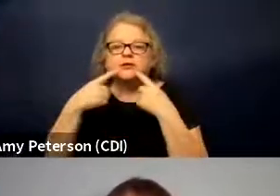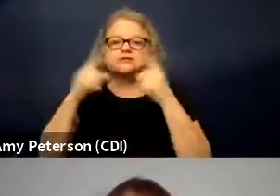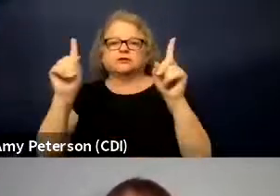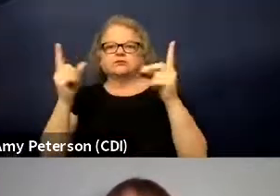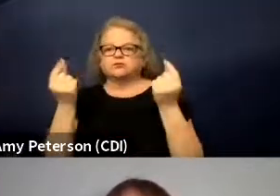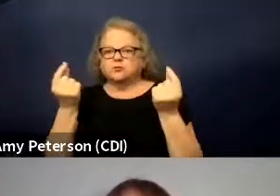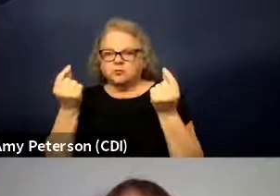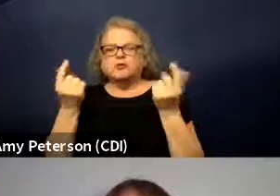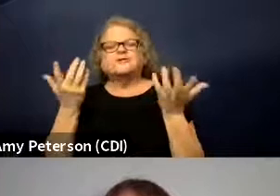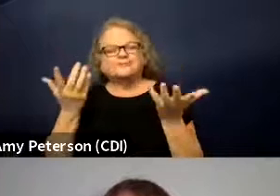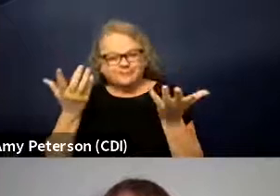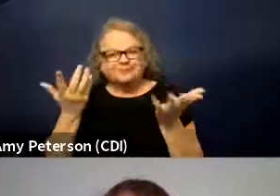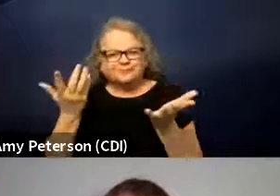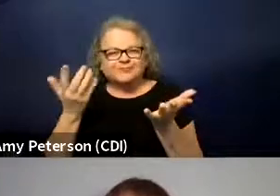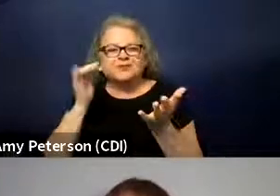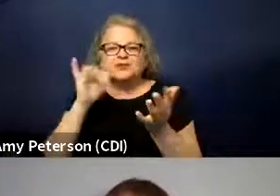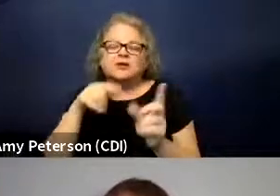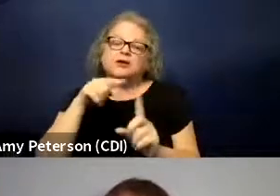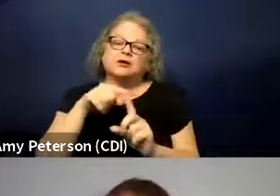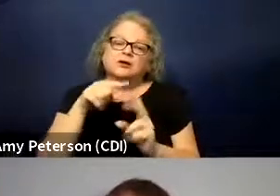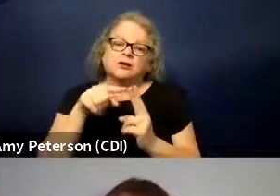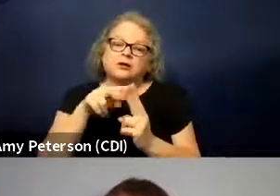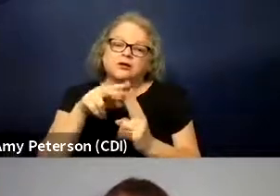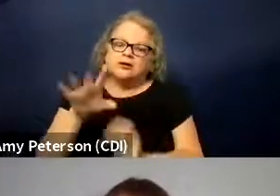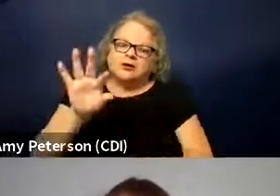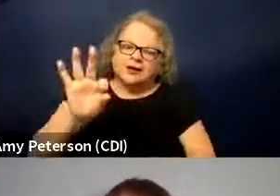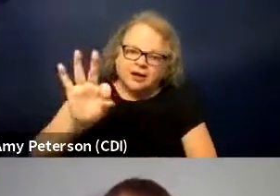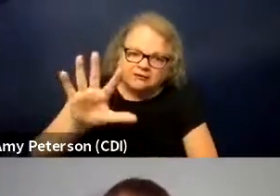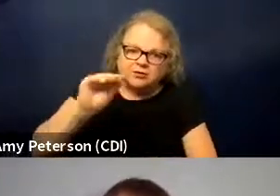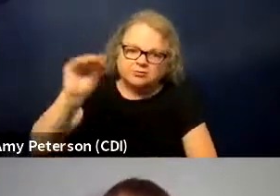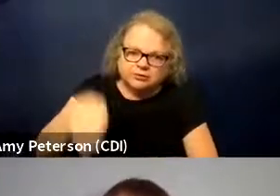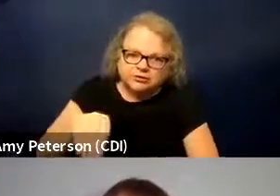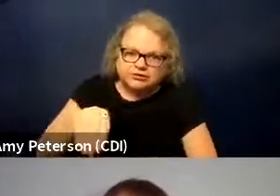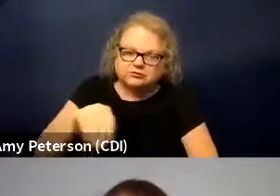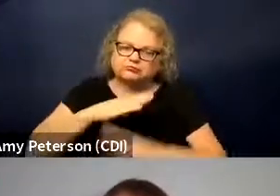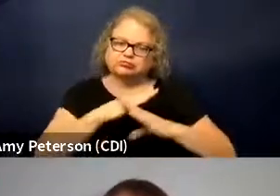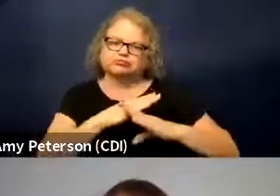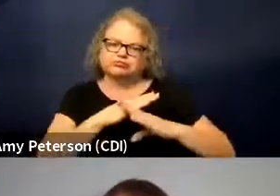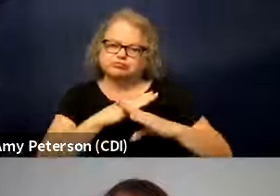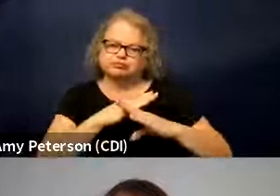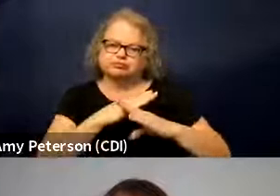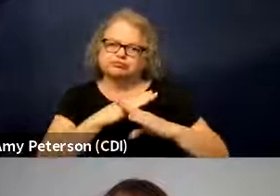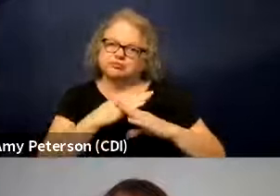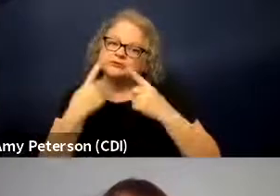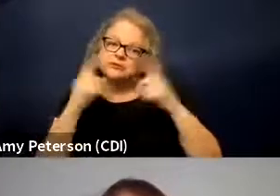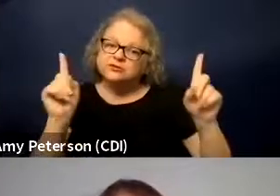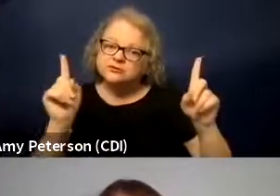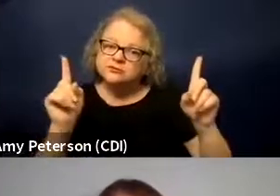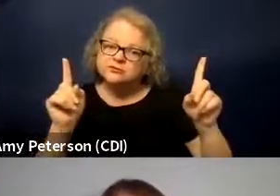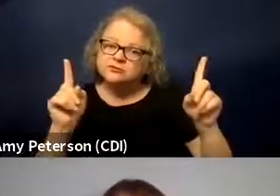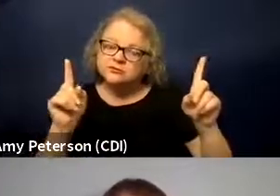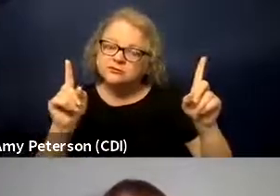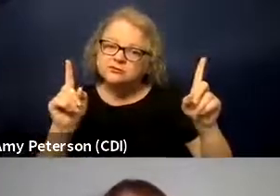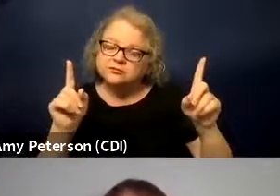effective. They give you 95% protection 2 weeks after the second shot. You